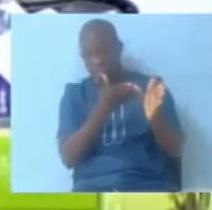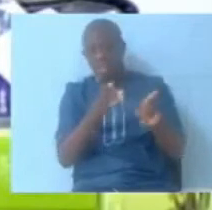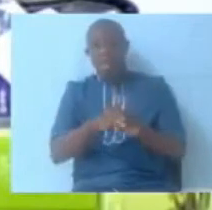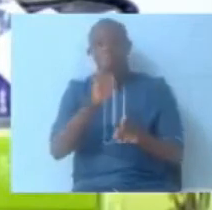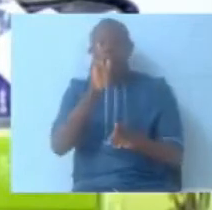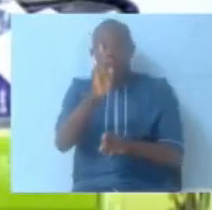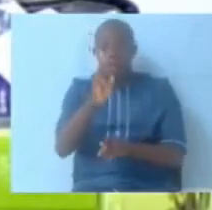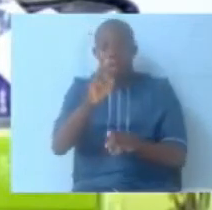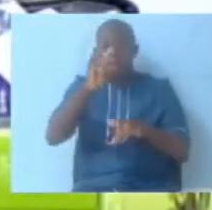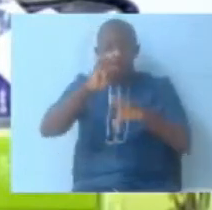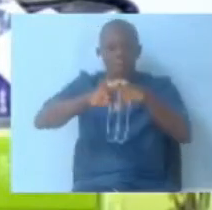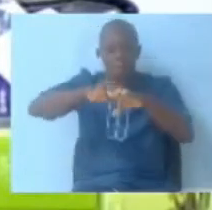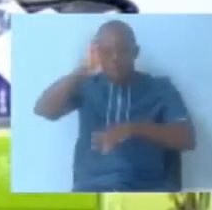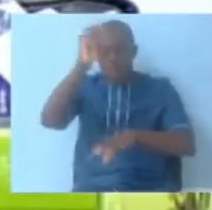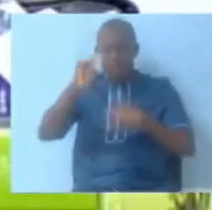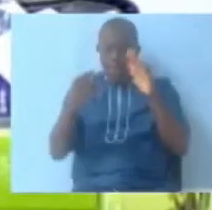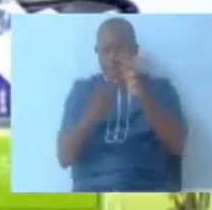were suspended.